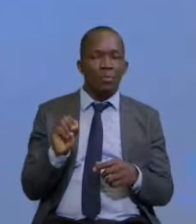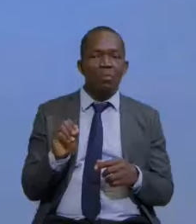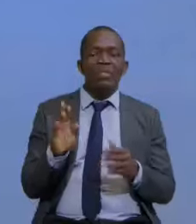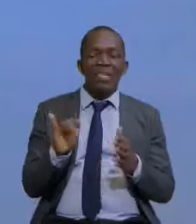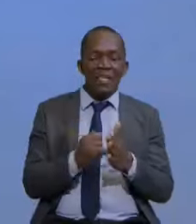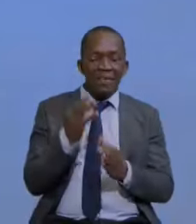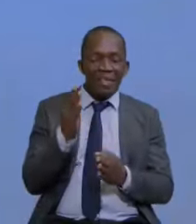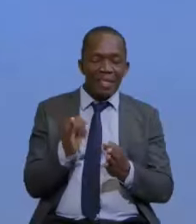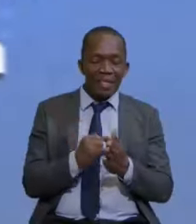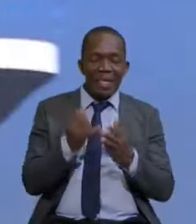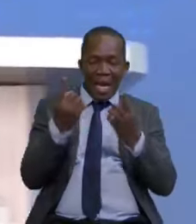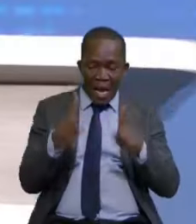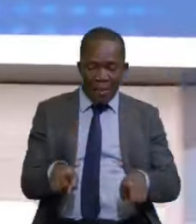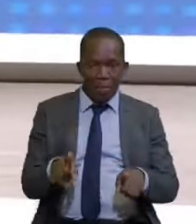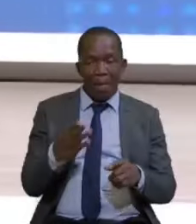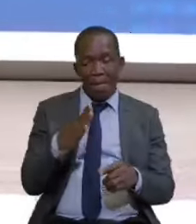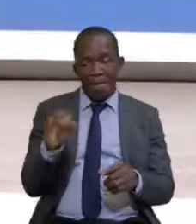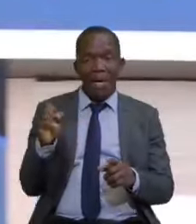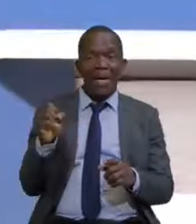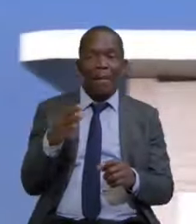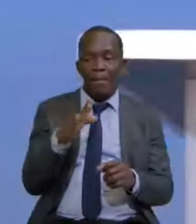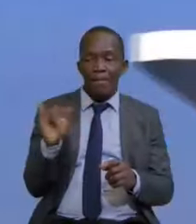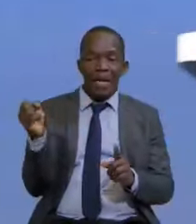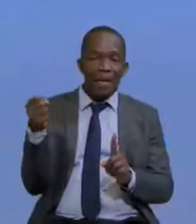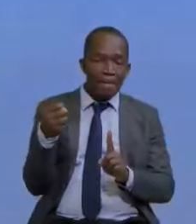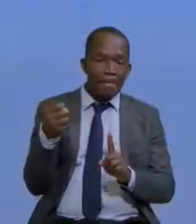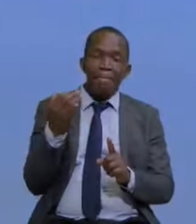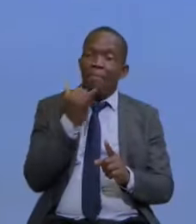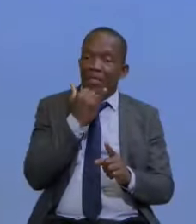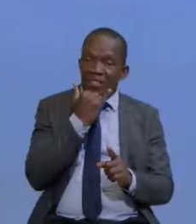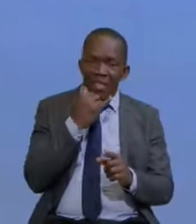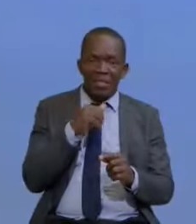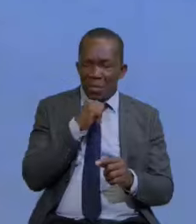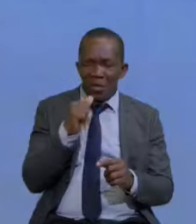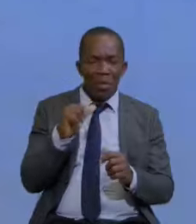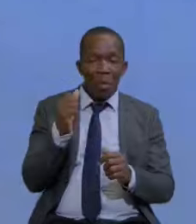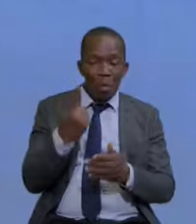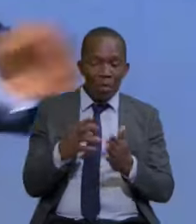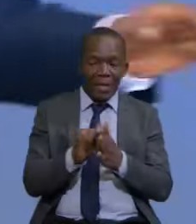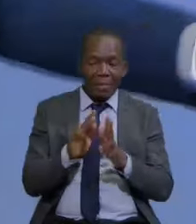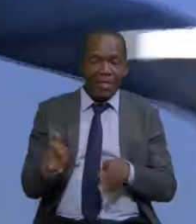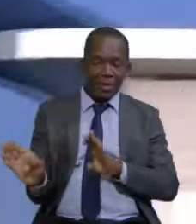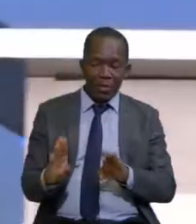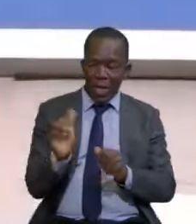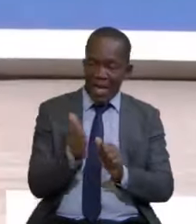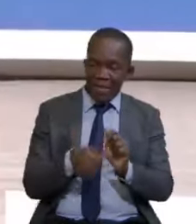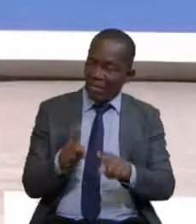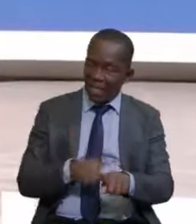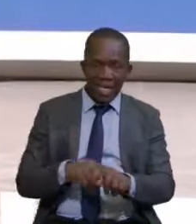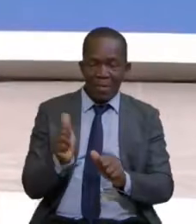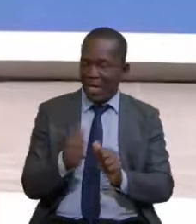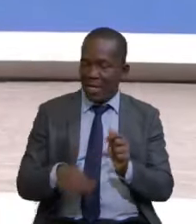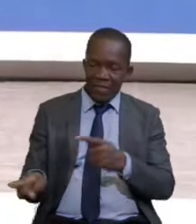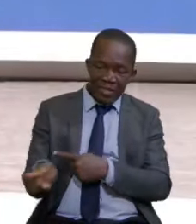the regular thing, the normal thing, you sin every day, you sin every time. No, if